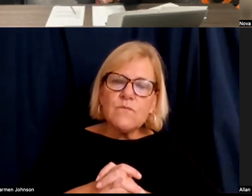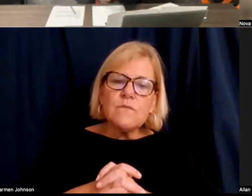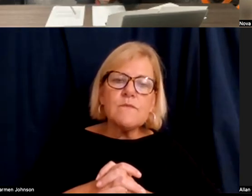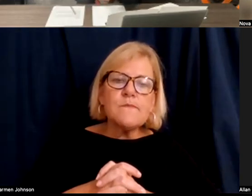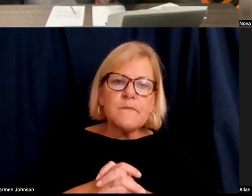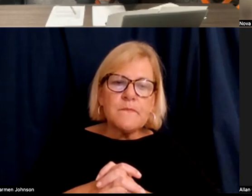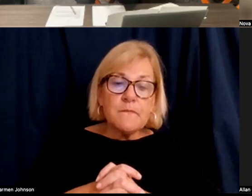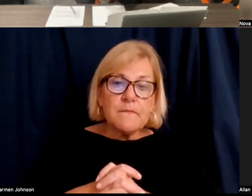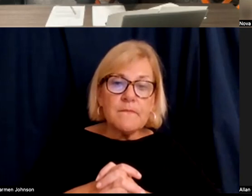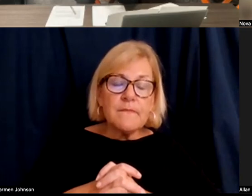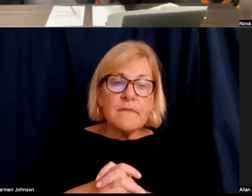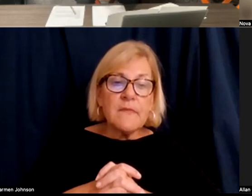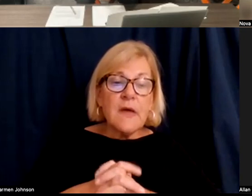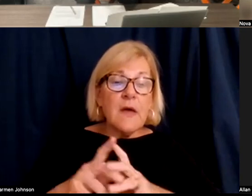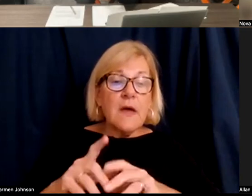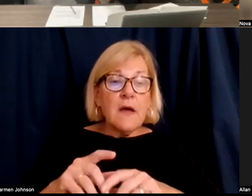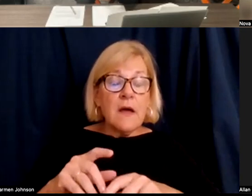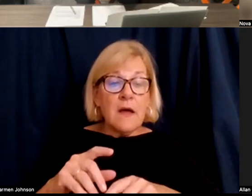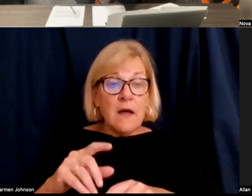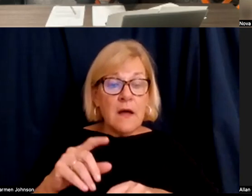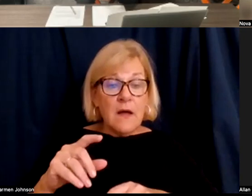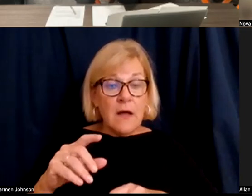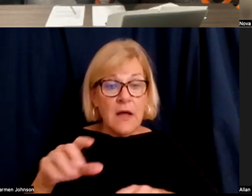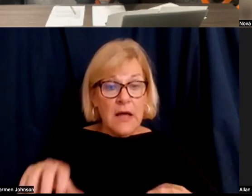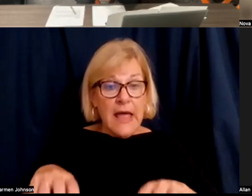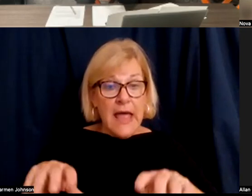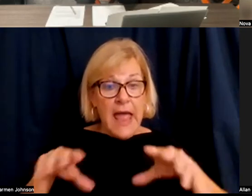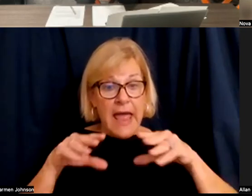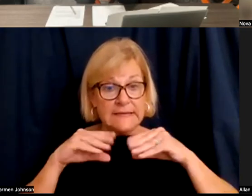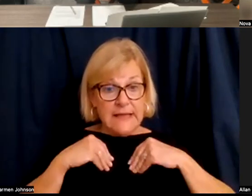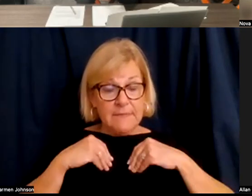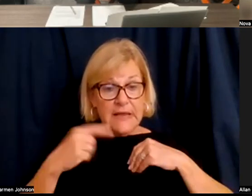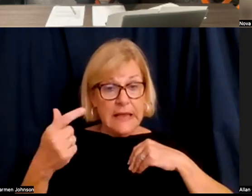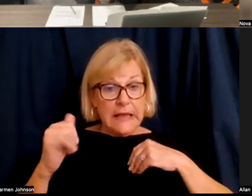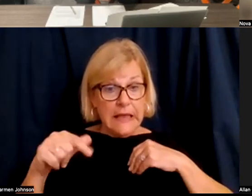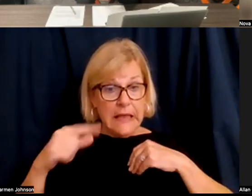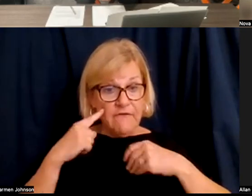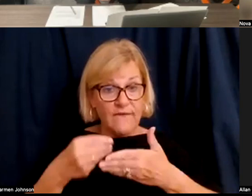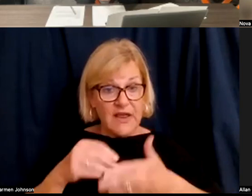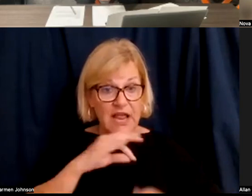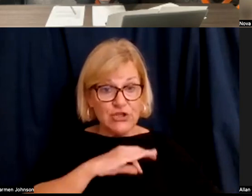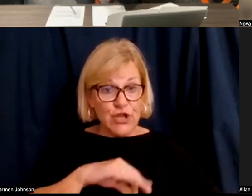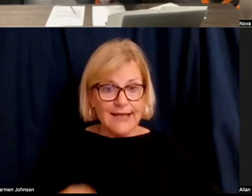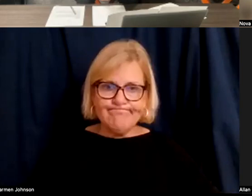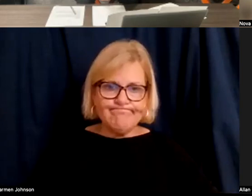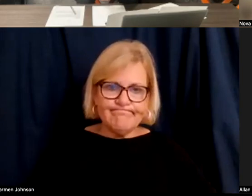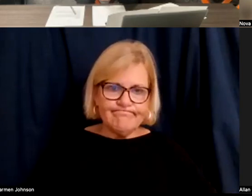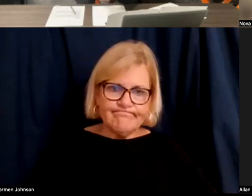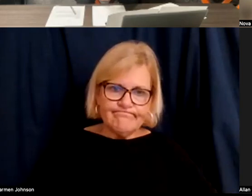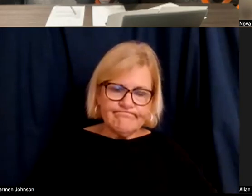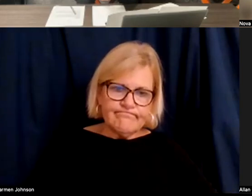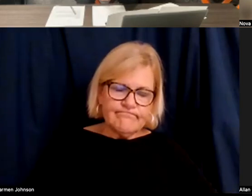don't take gigs for the sole purpose of financial gain. You know, if it's something that's not